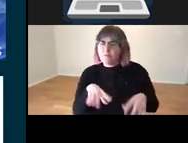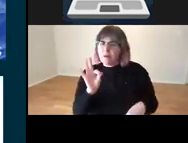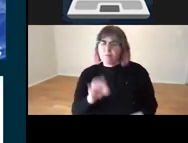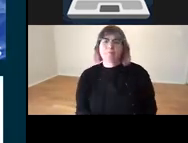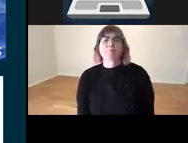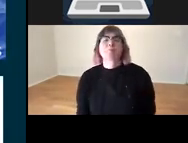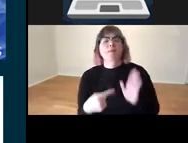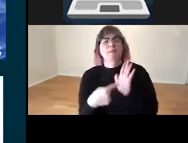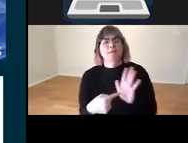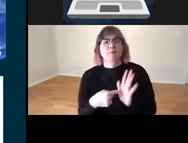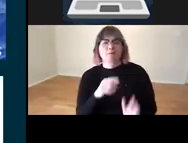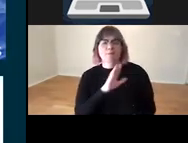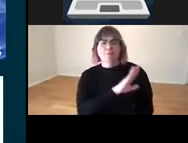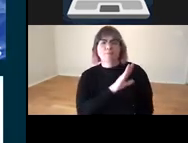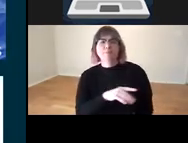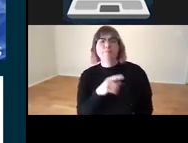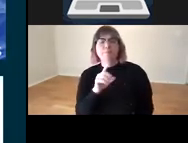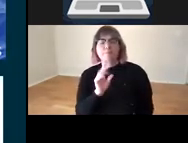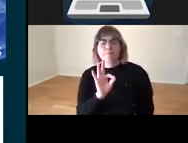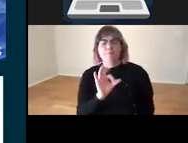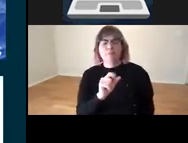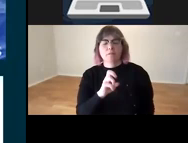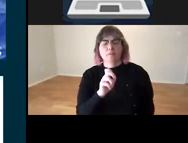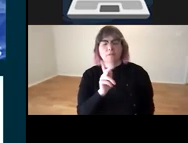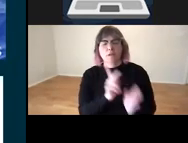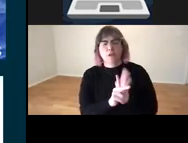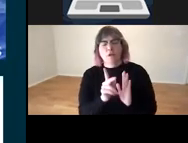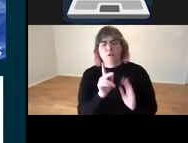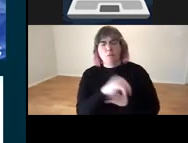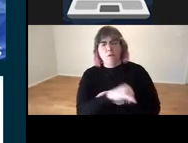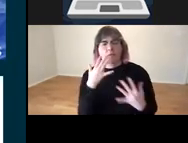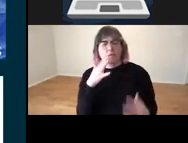an example of some false killer whale vocalizations.